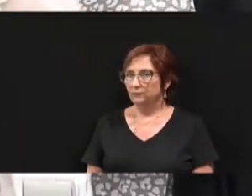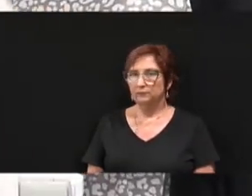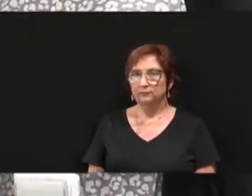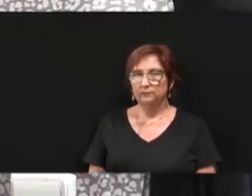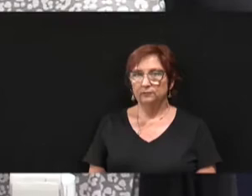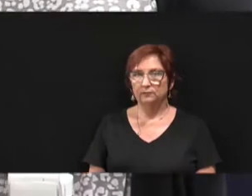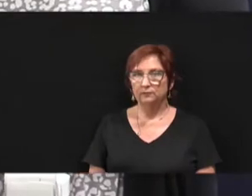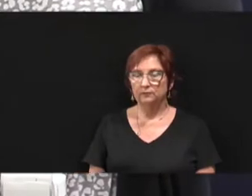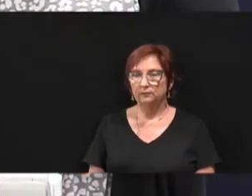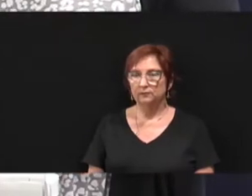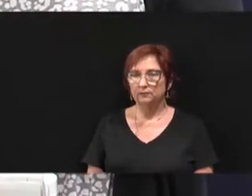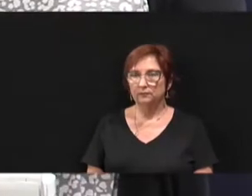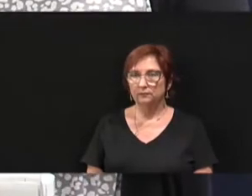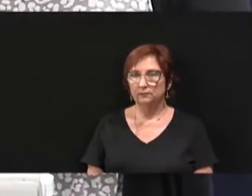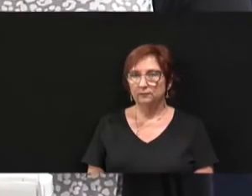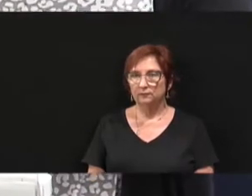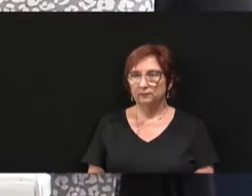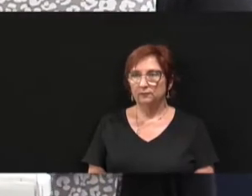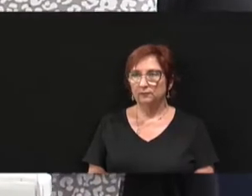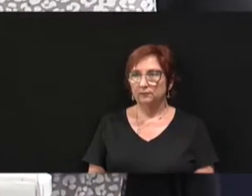Oh, and then we need to get it in there.